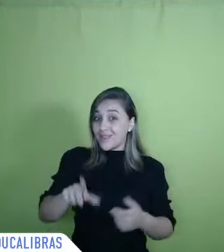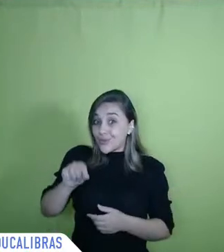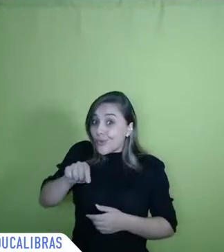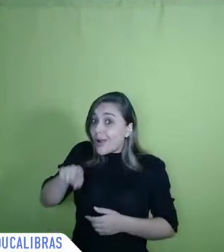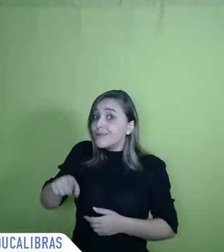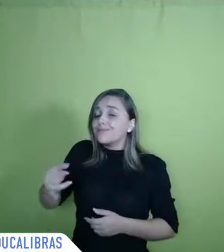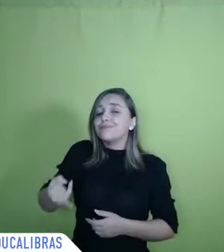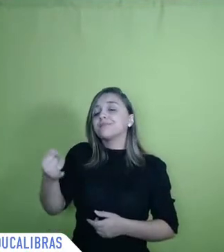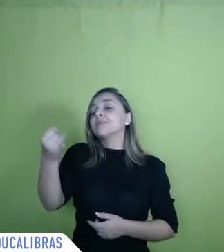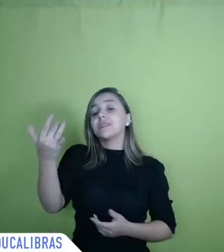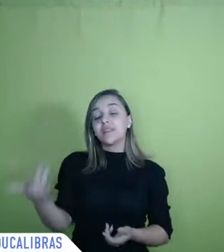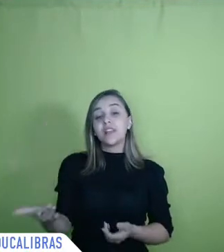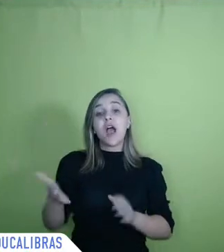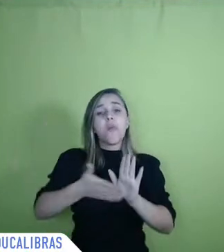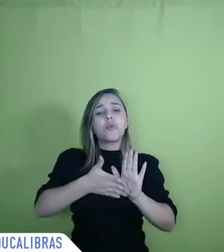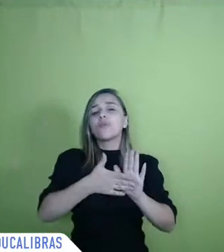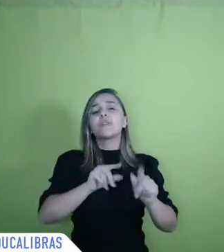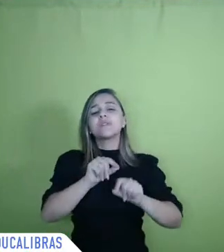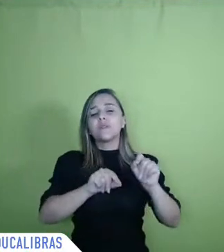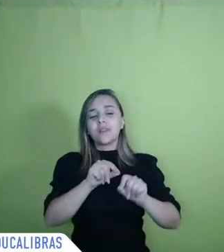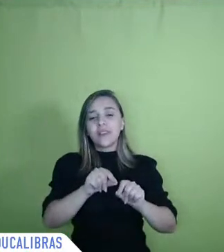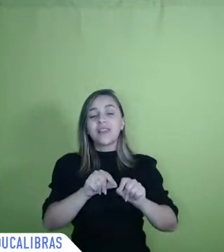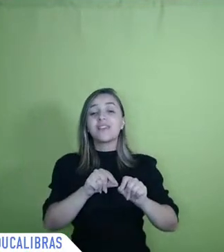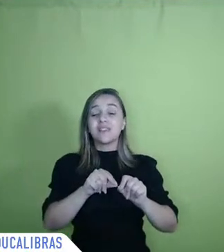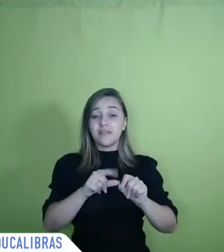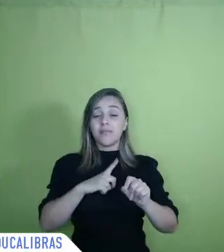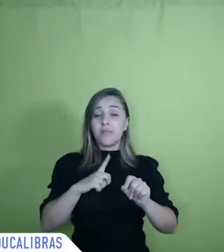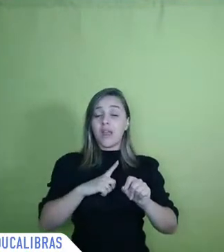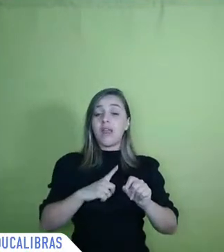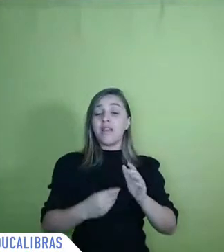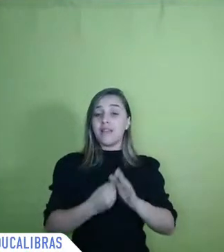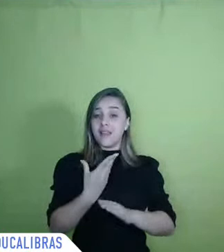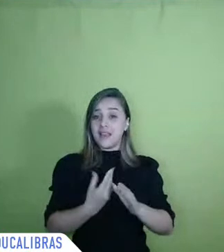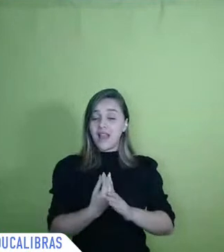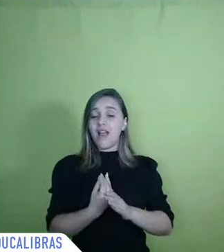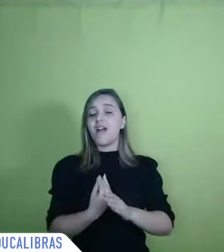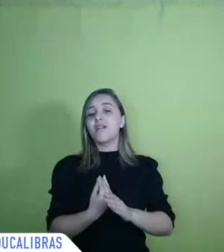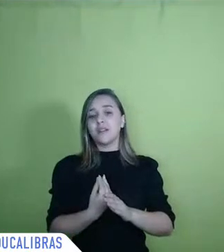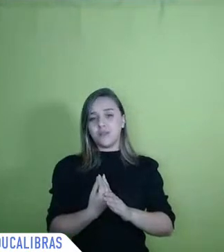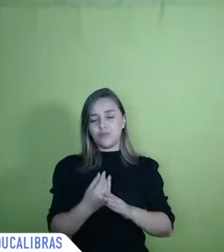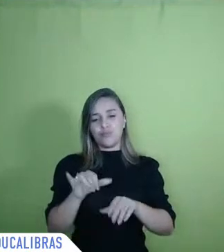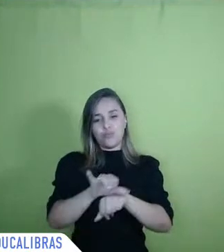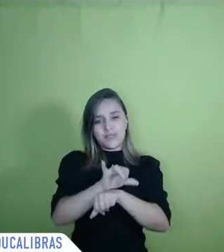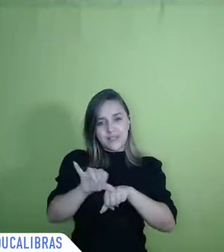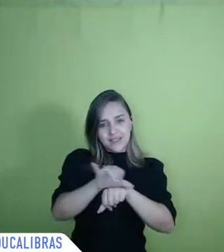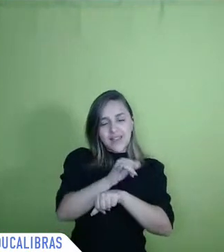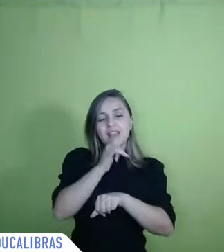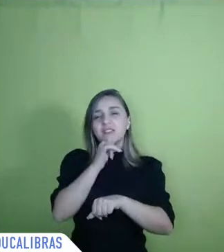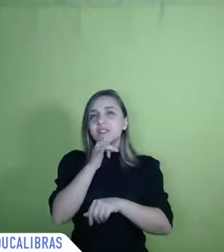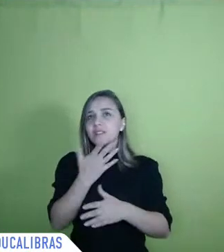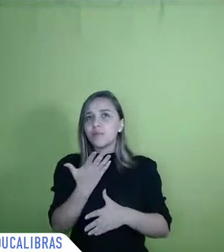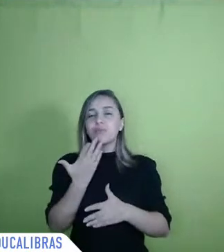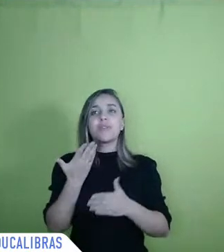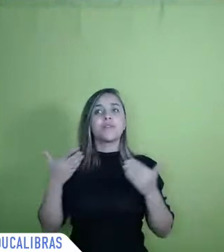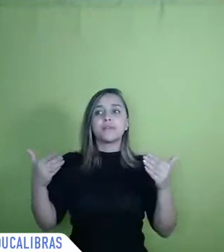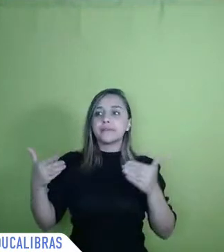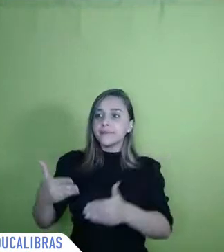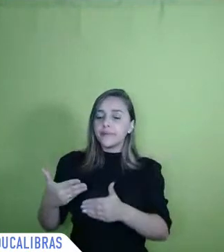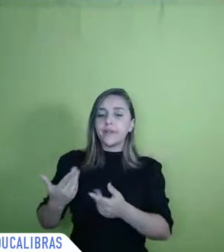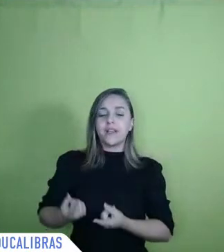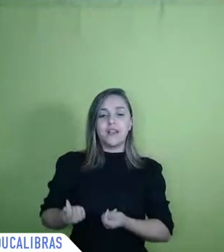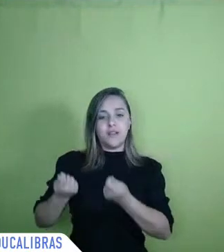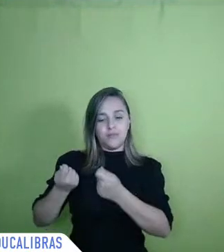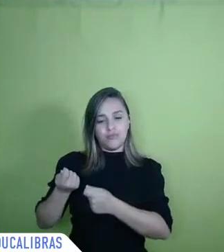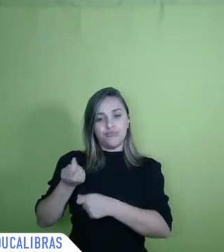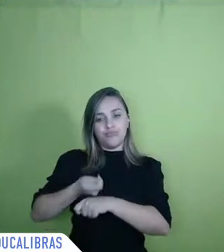something important on the table? The proposal we have is to create an index that is not going